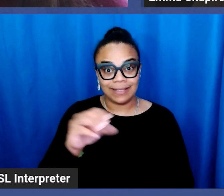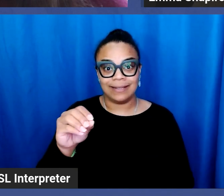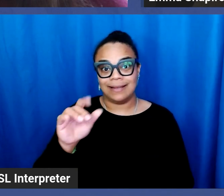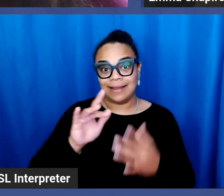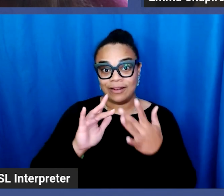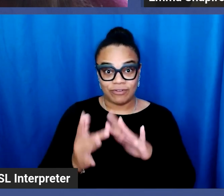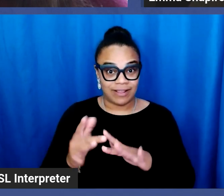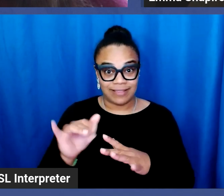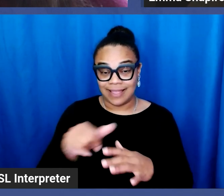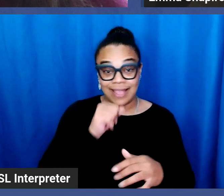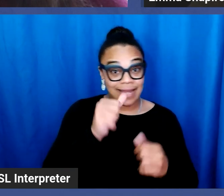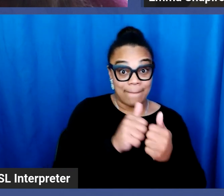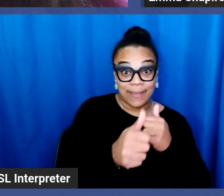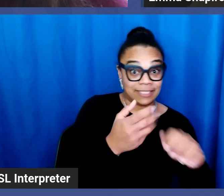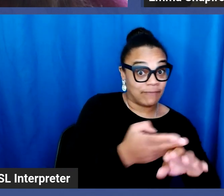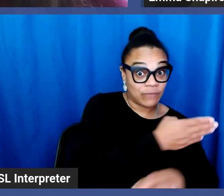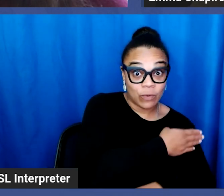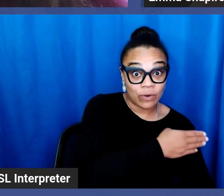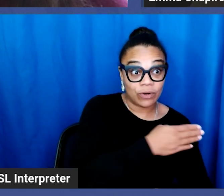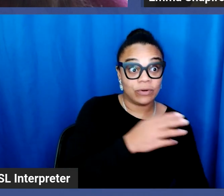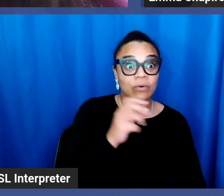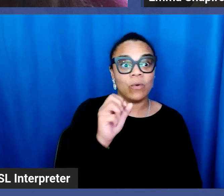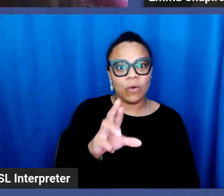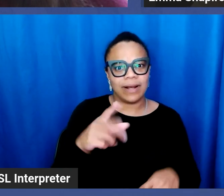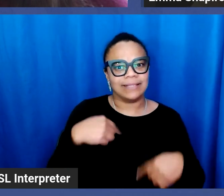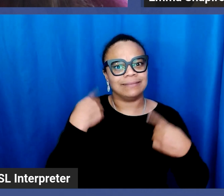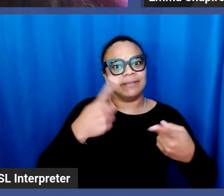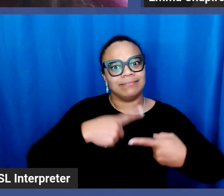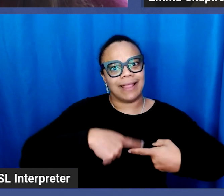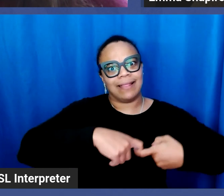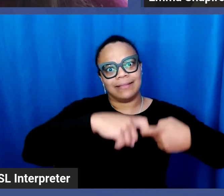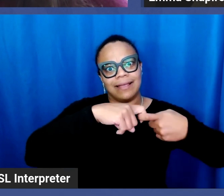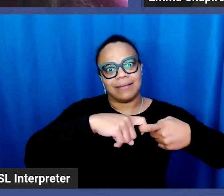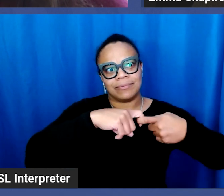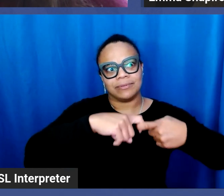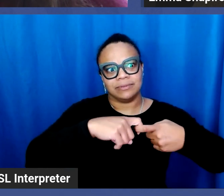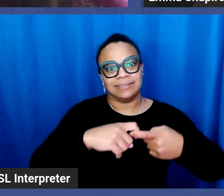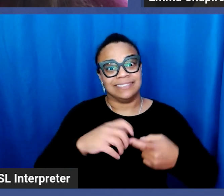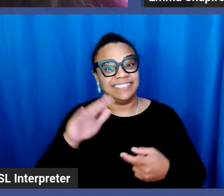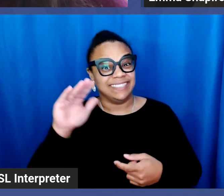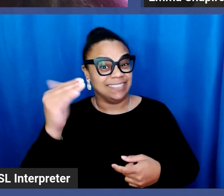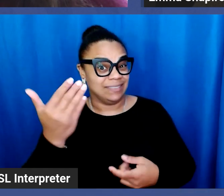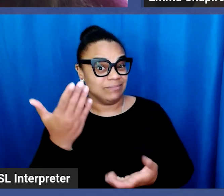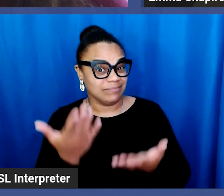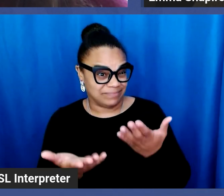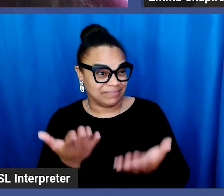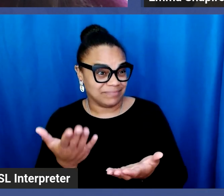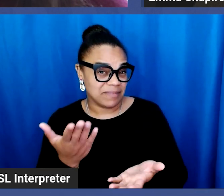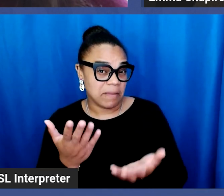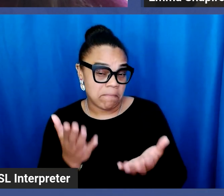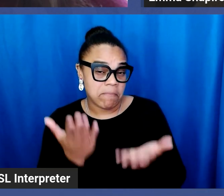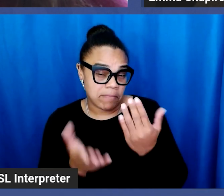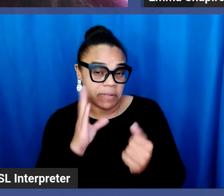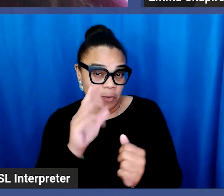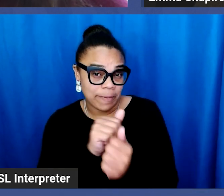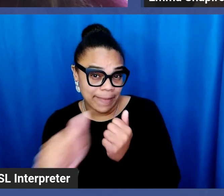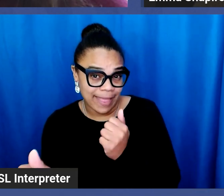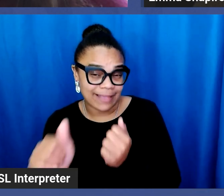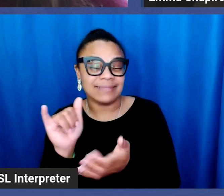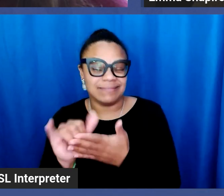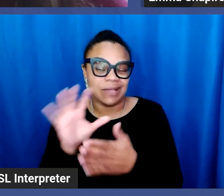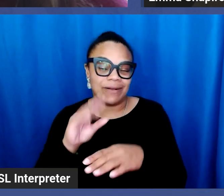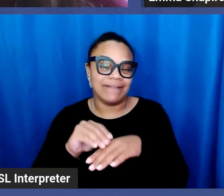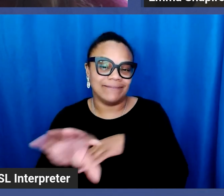that hadn't passed previously or that has been held up will probably most likely be passed, and that will affect a lot of